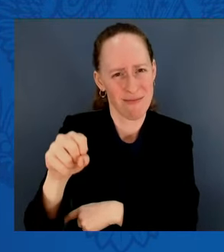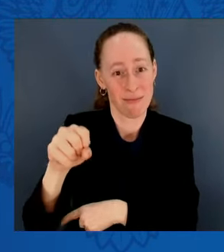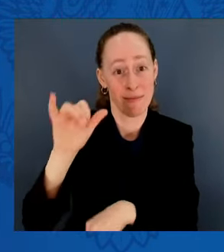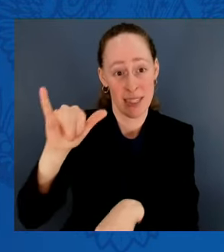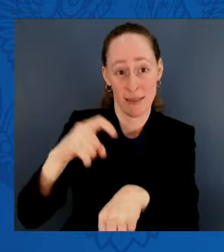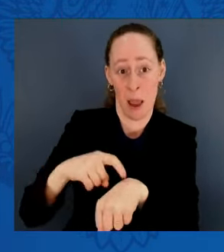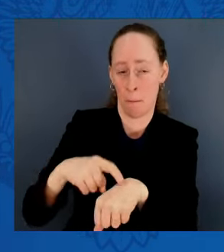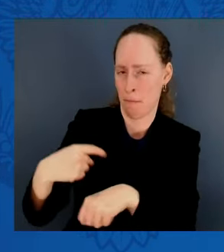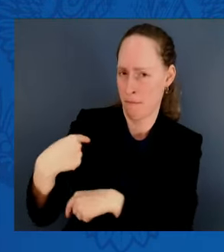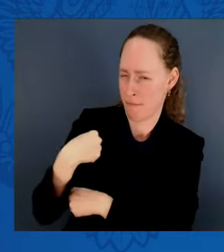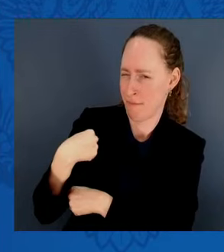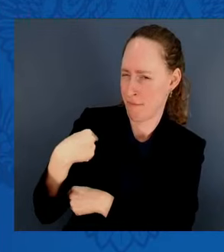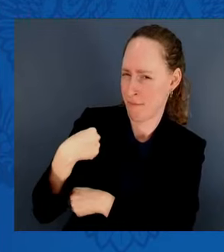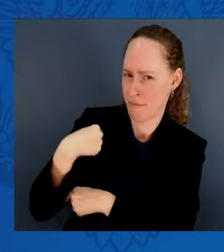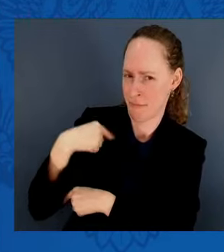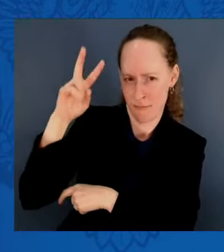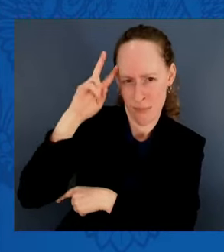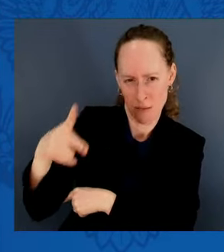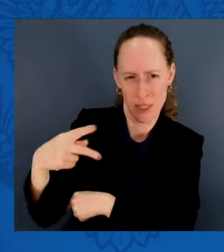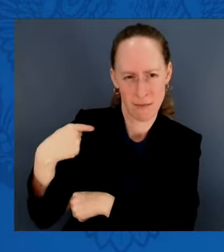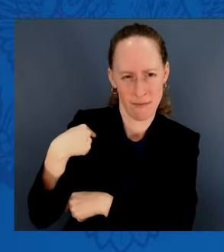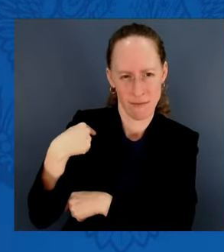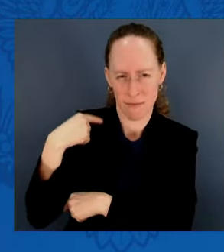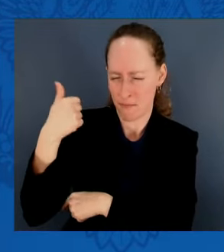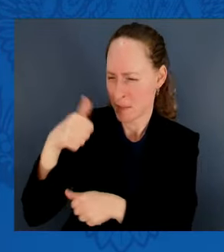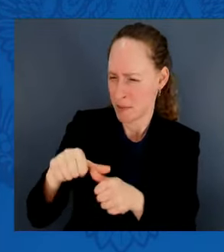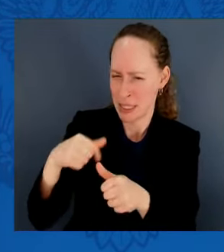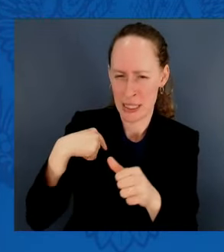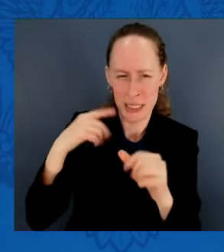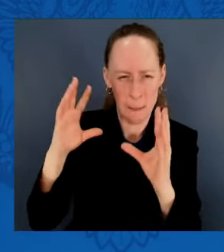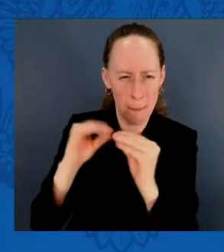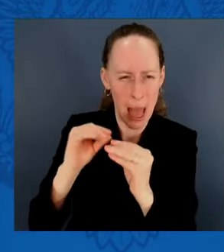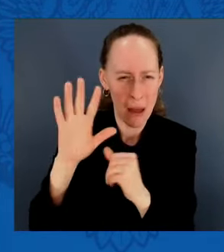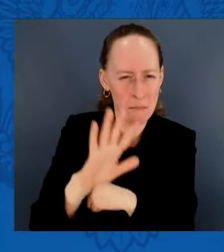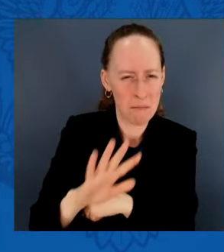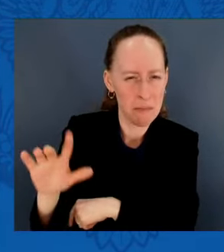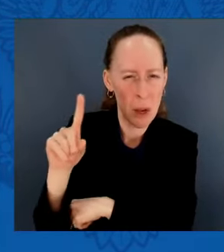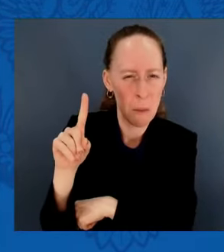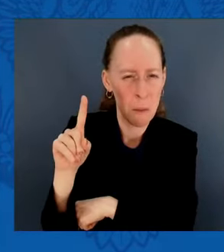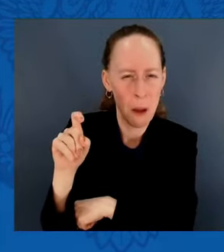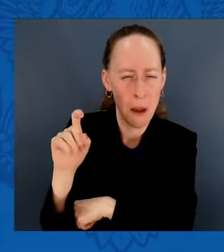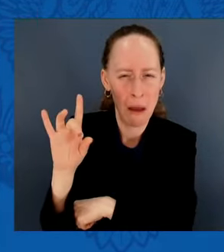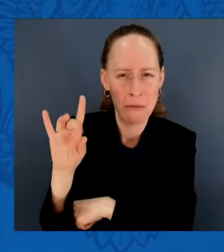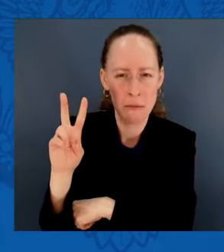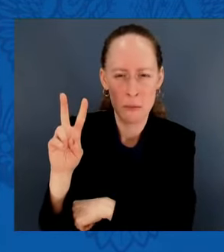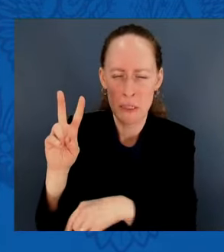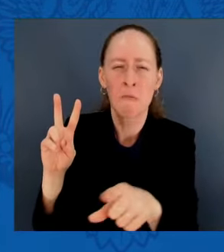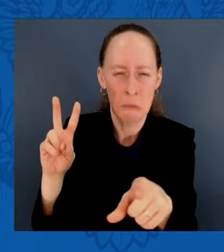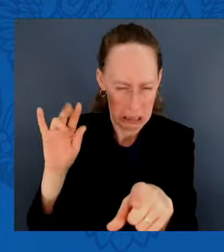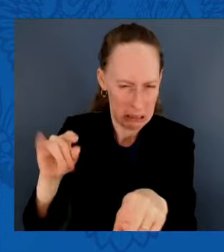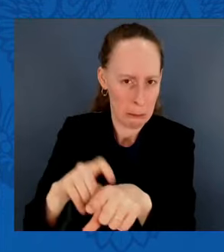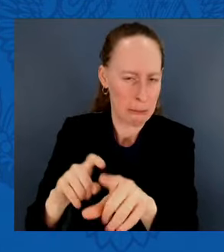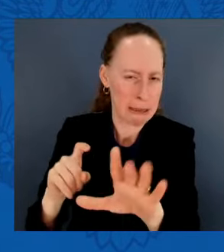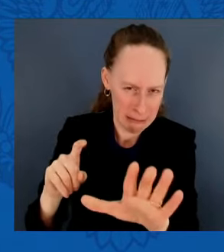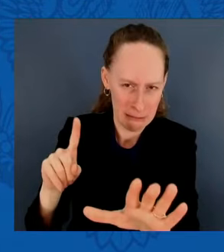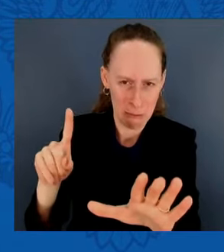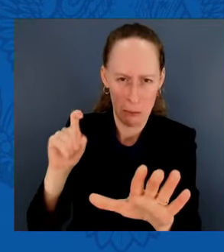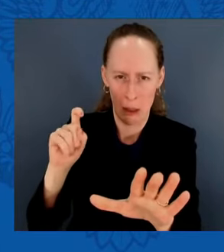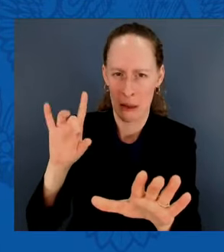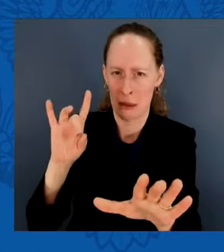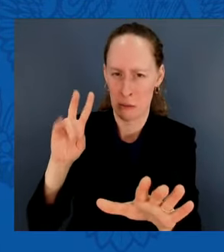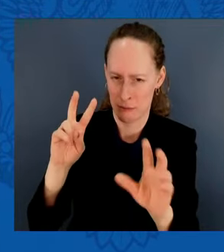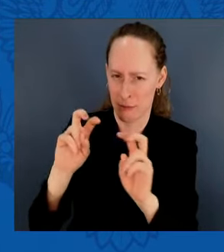182 of those folks. Don't hold me to the exact number. And I asked them what they need most, the